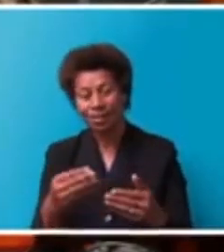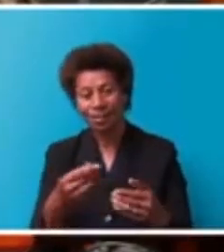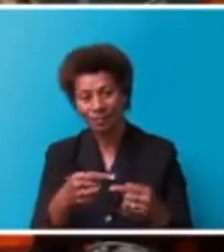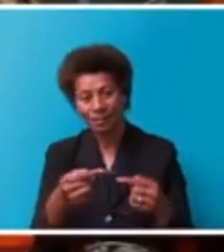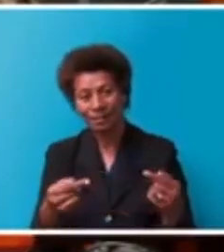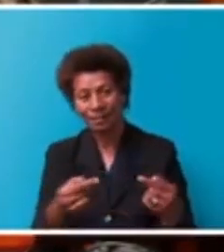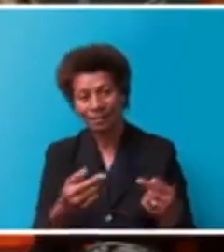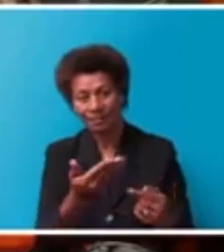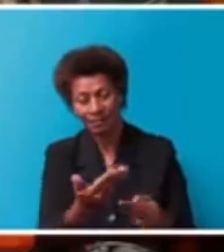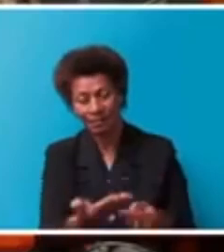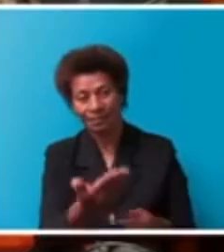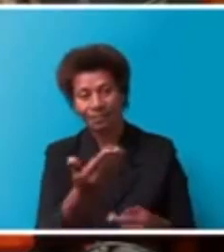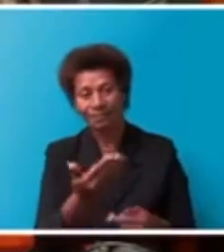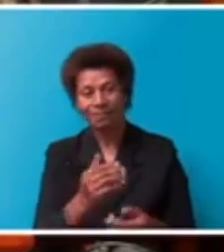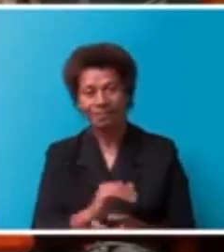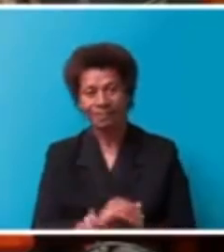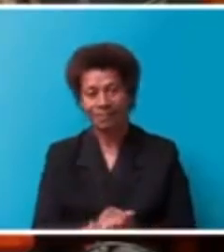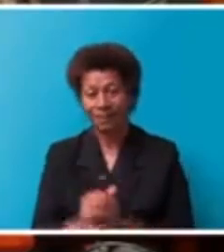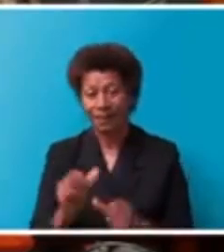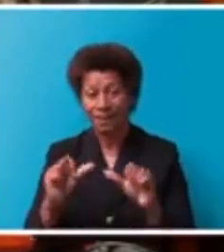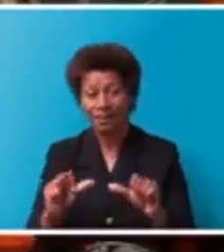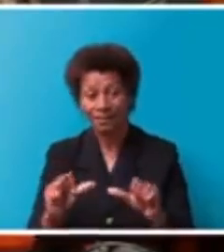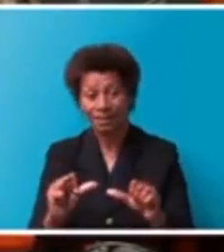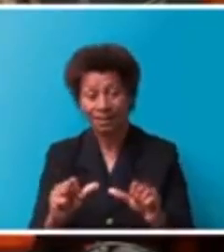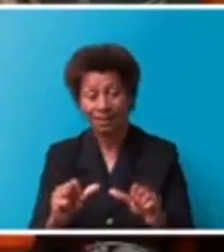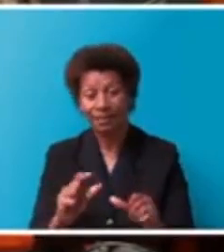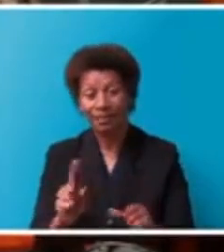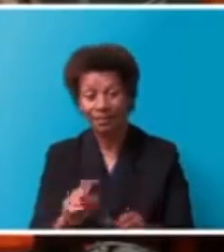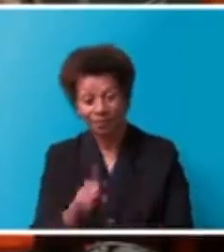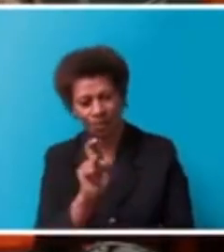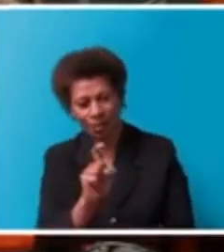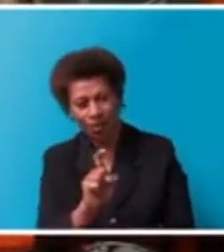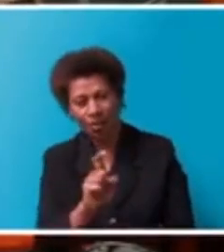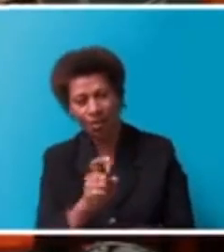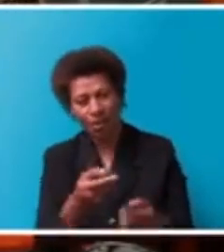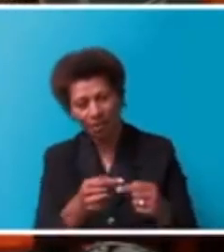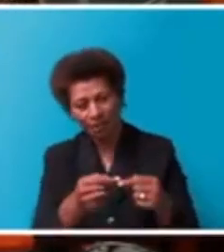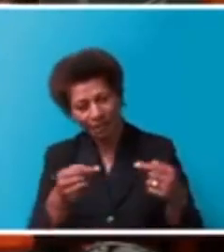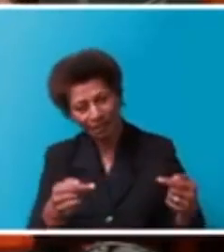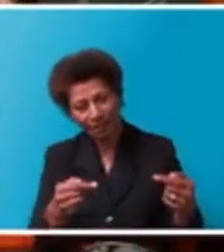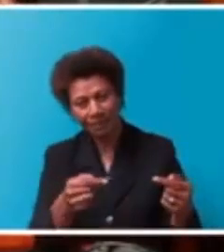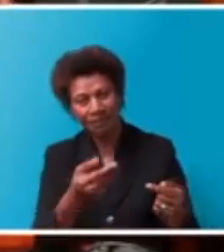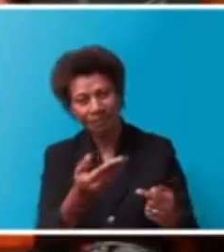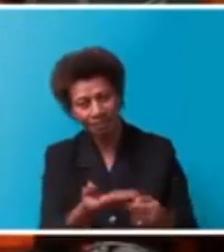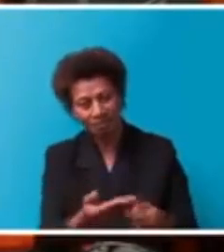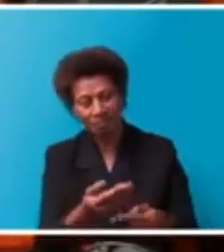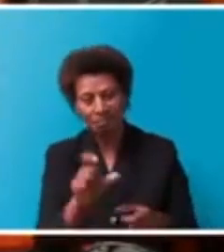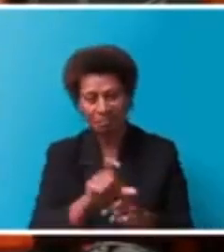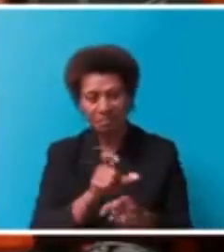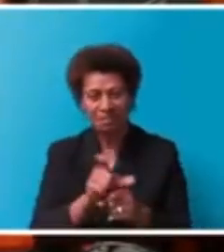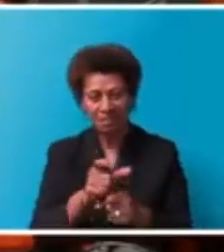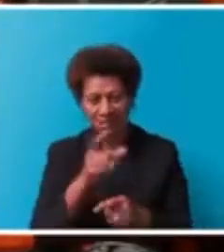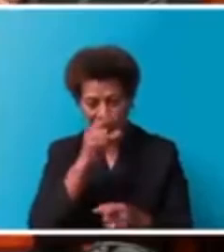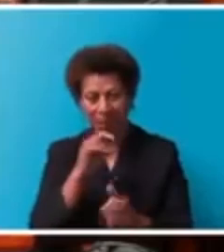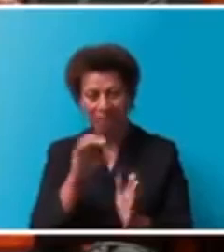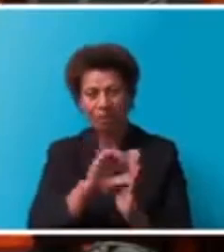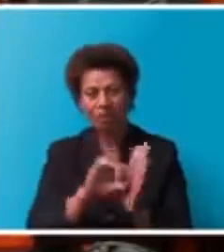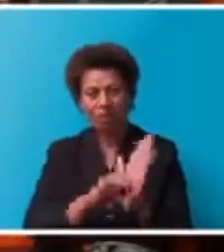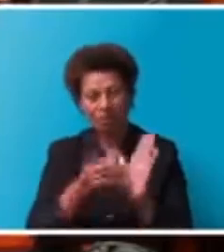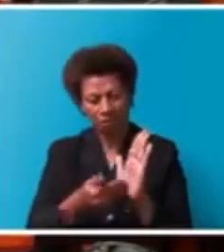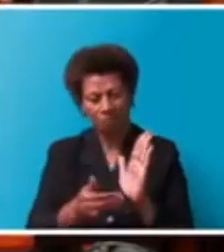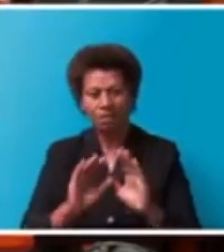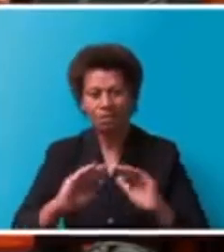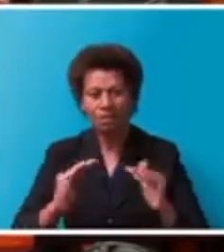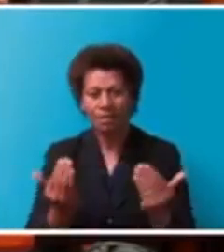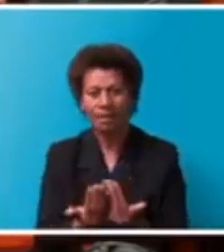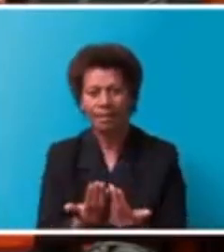most gracious speech. He made a call to the opposition that we can create a constitution together